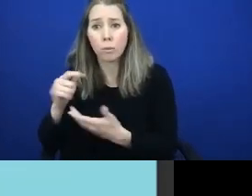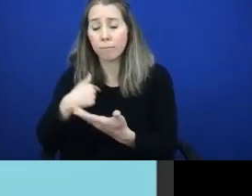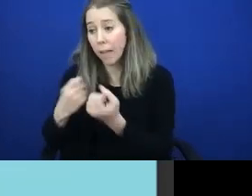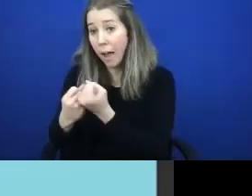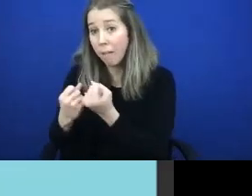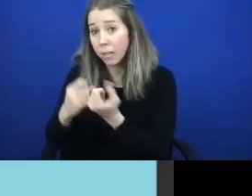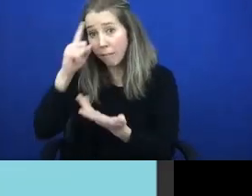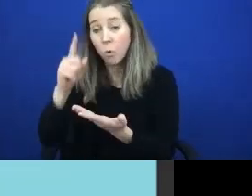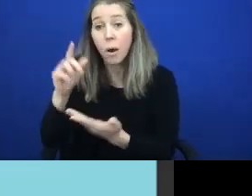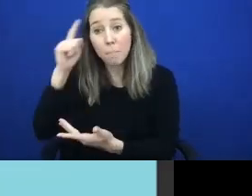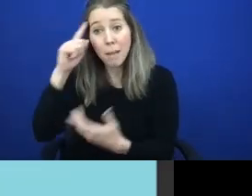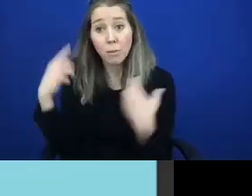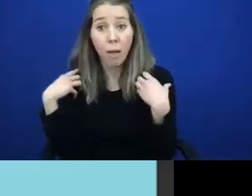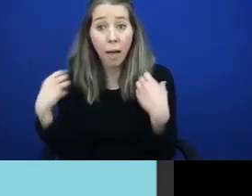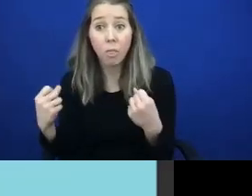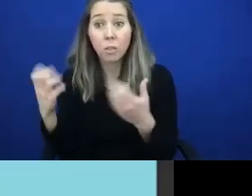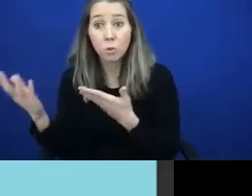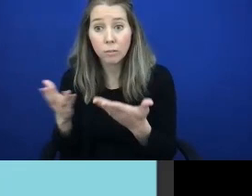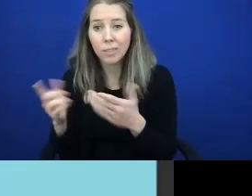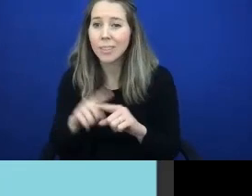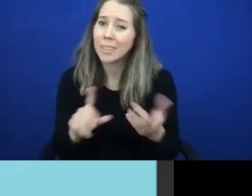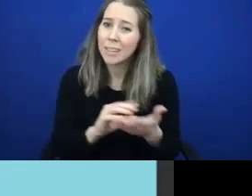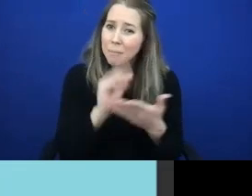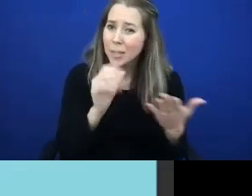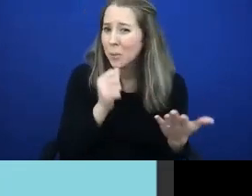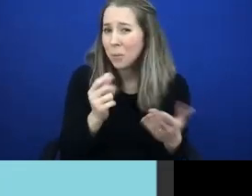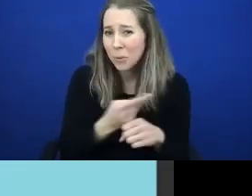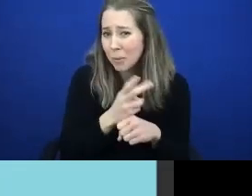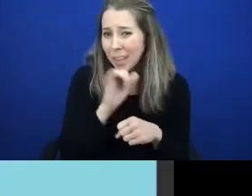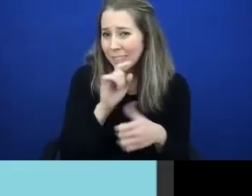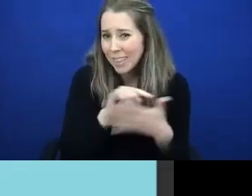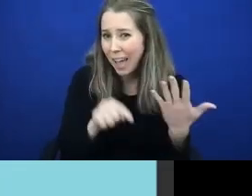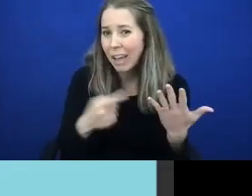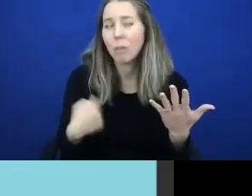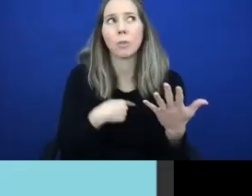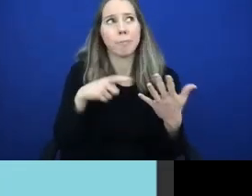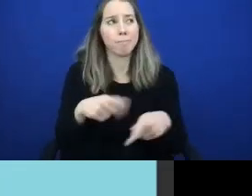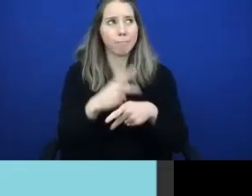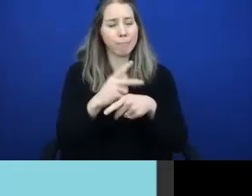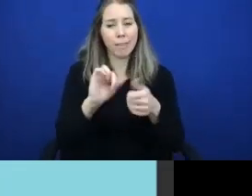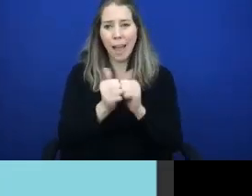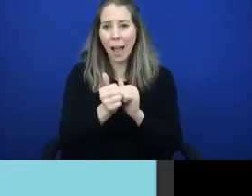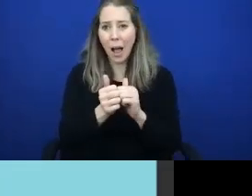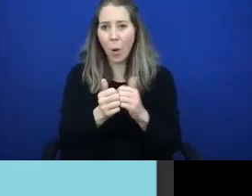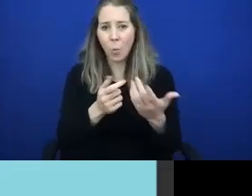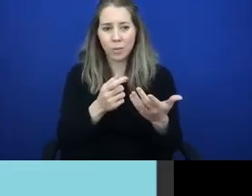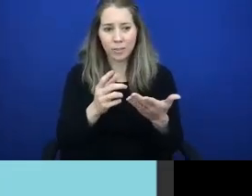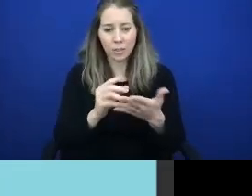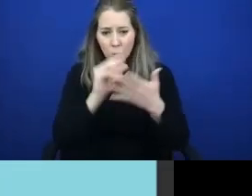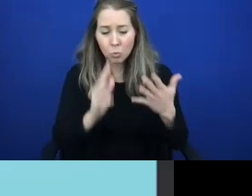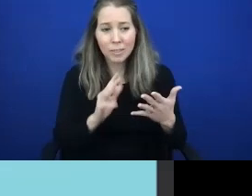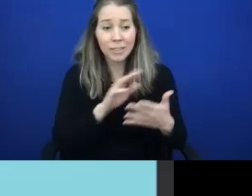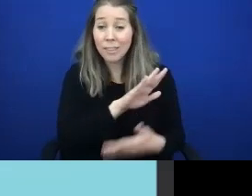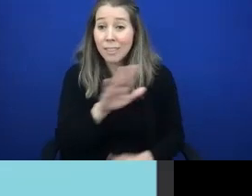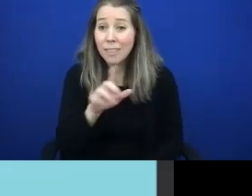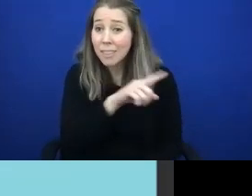advocate for mental health services, but students don't utilize these. So we're going to have to find ways to get these students the help they need, because they